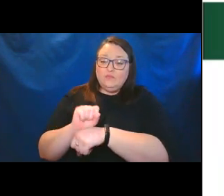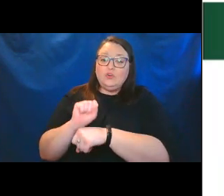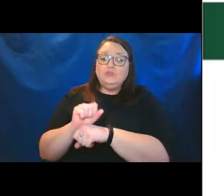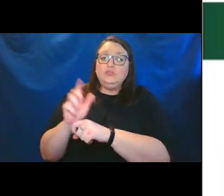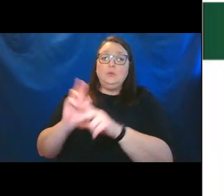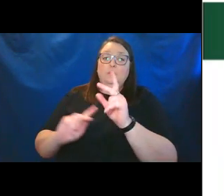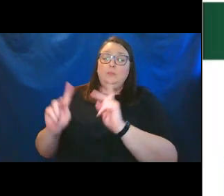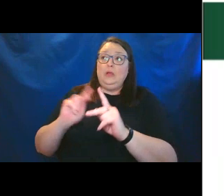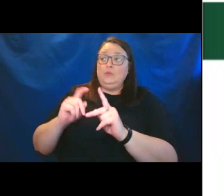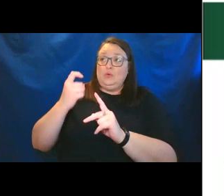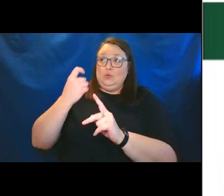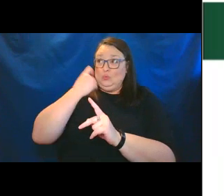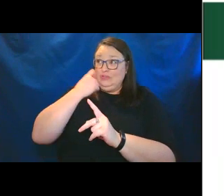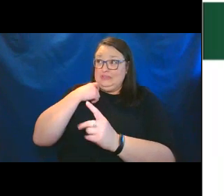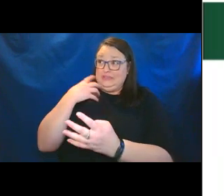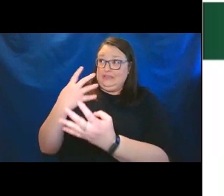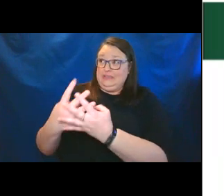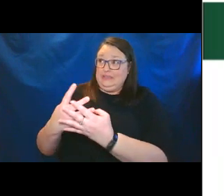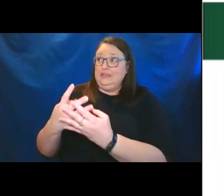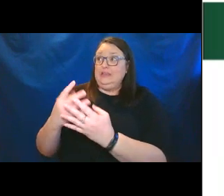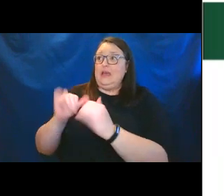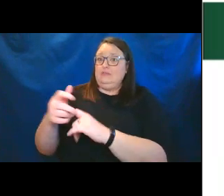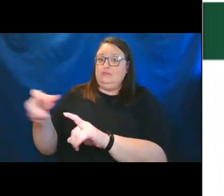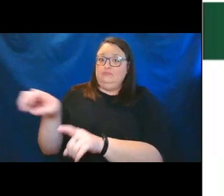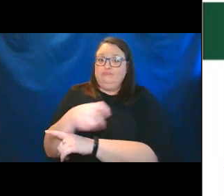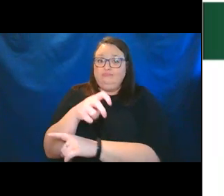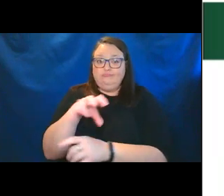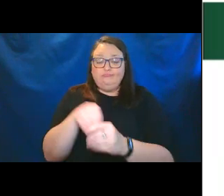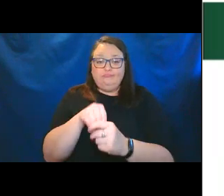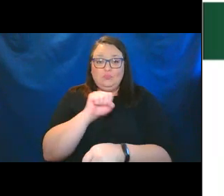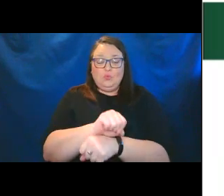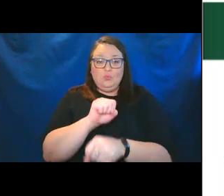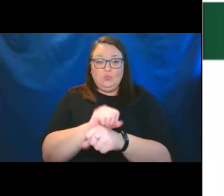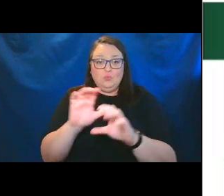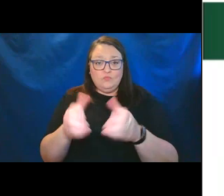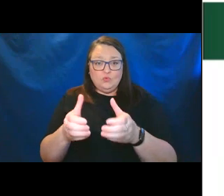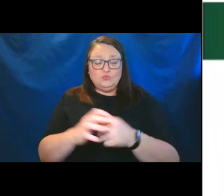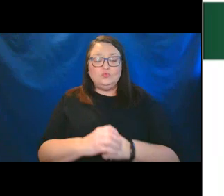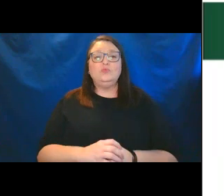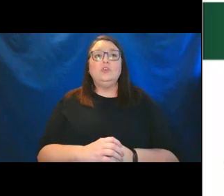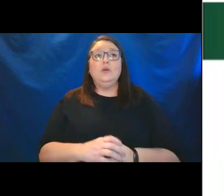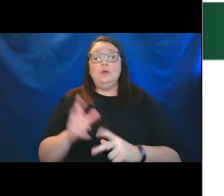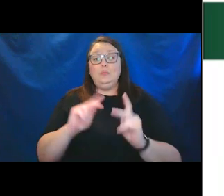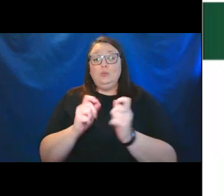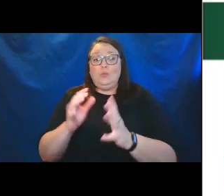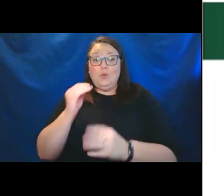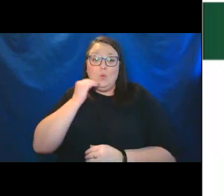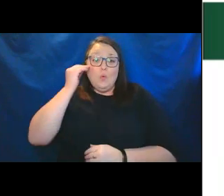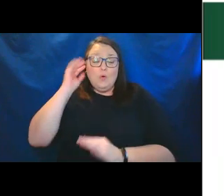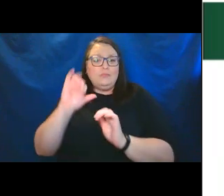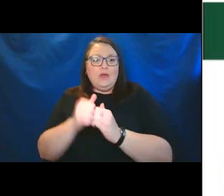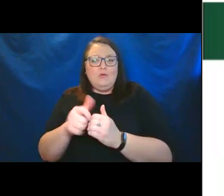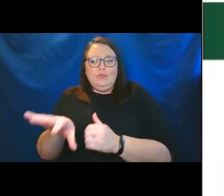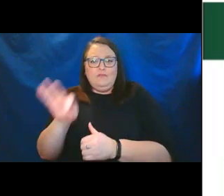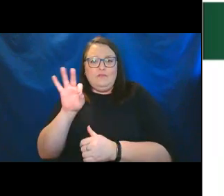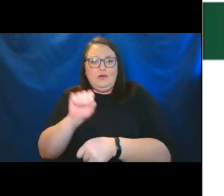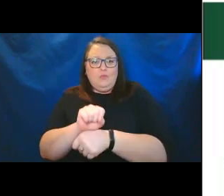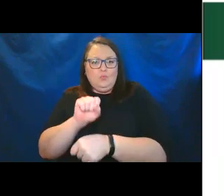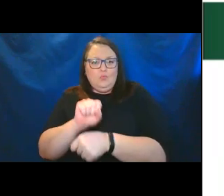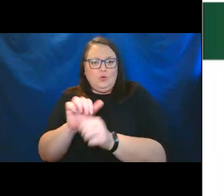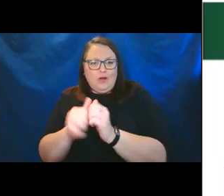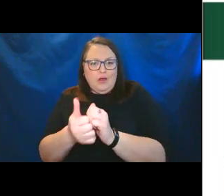a workforce, or helping unhoused populations find meaningful work. So we have gathered